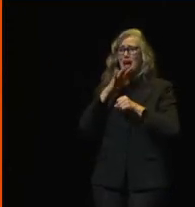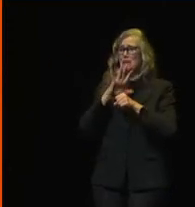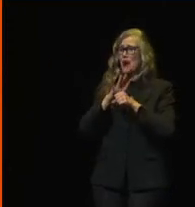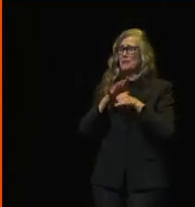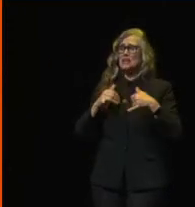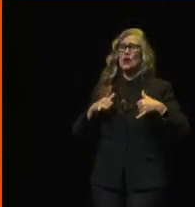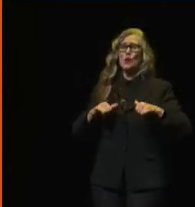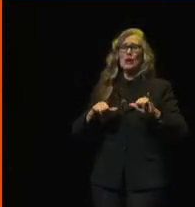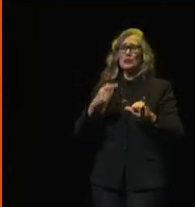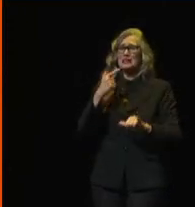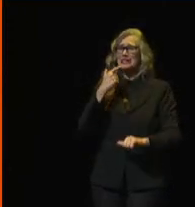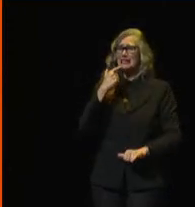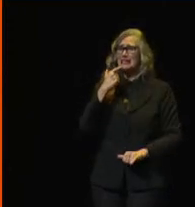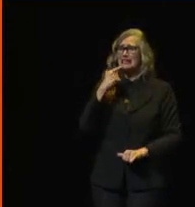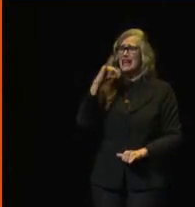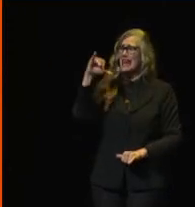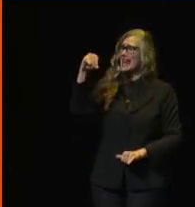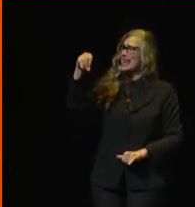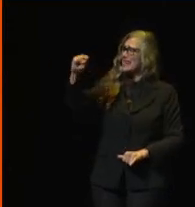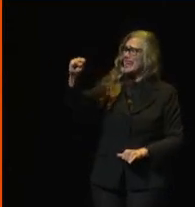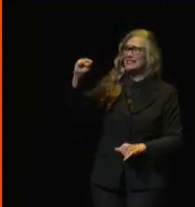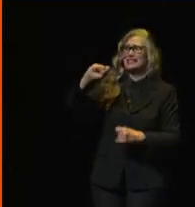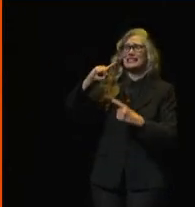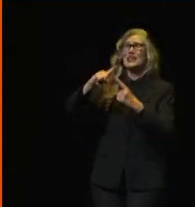all of your organizing asks.